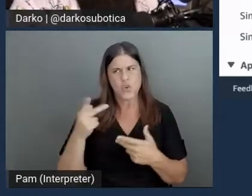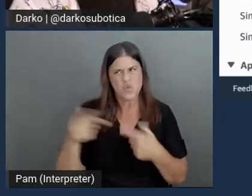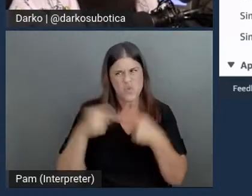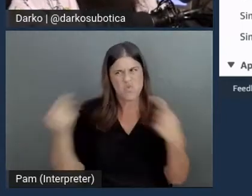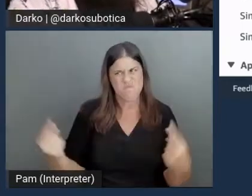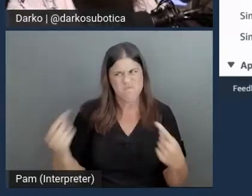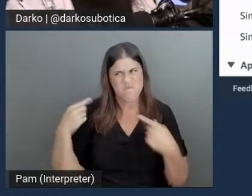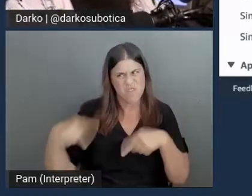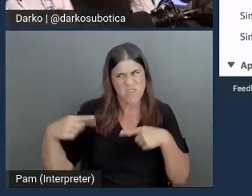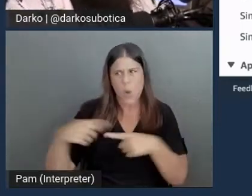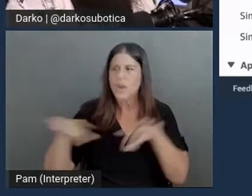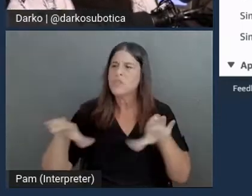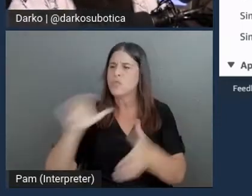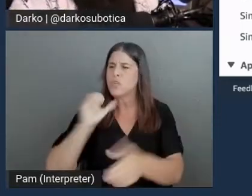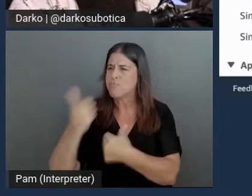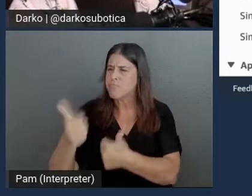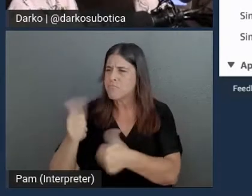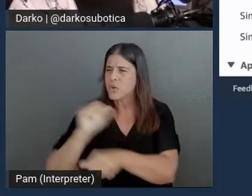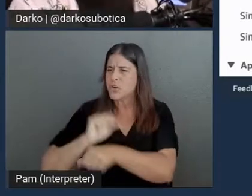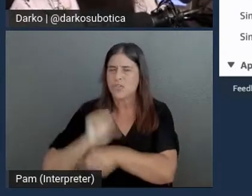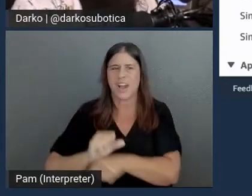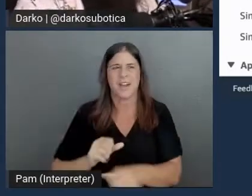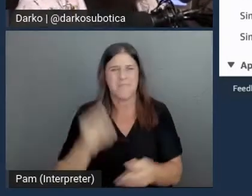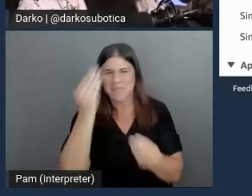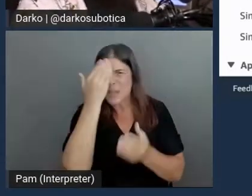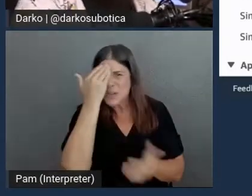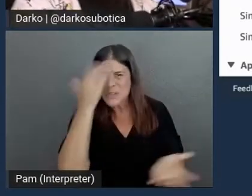job, right? So yeah,